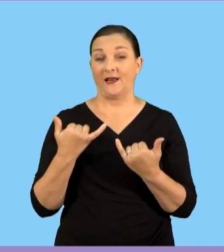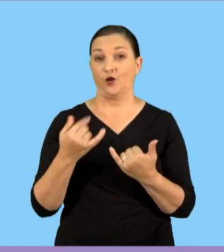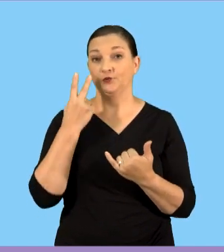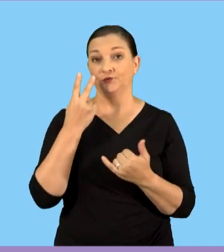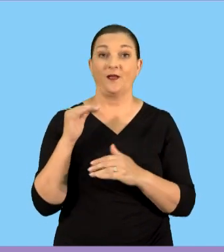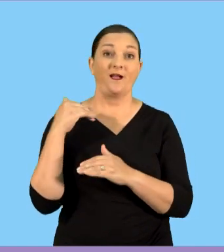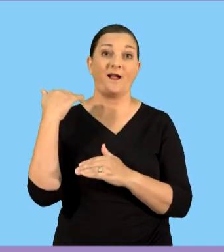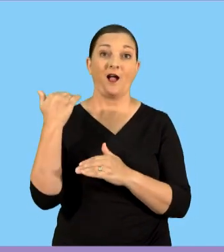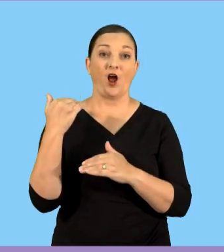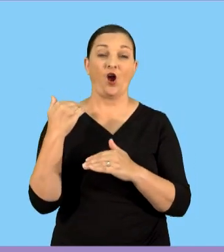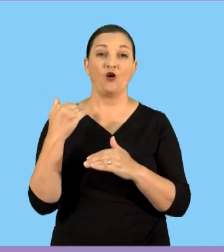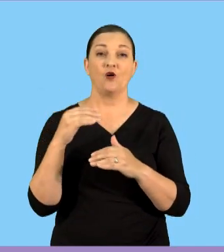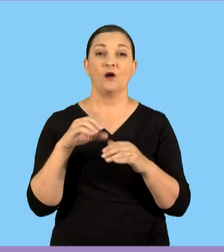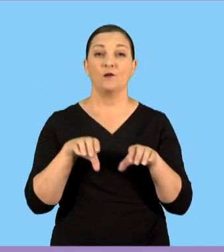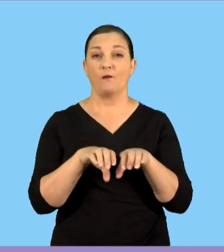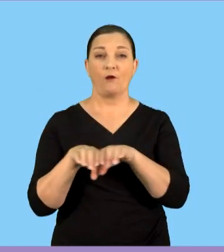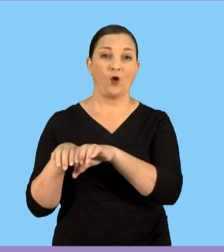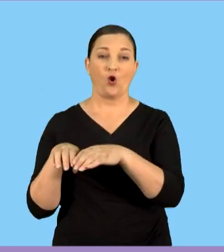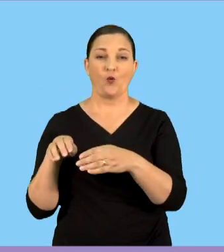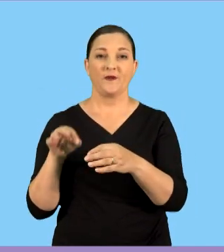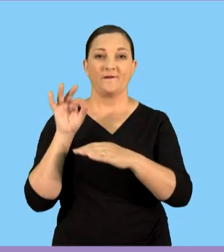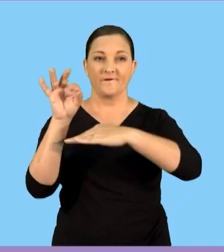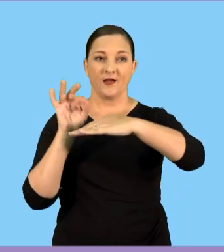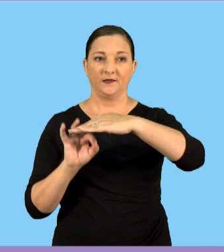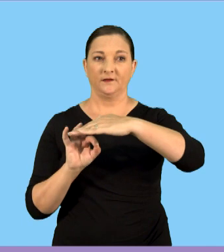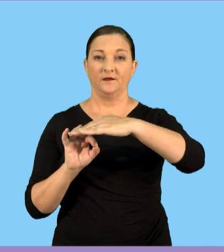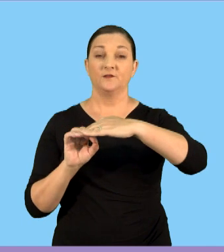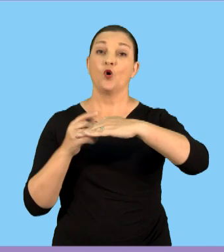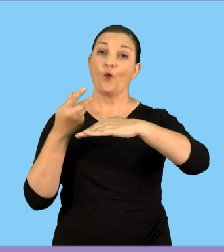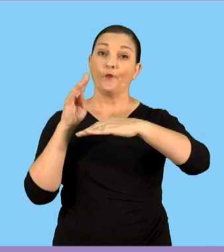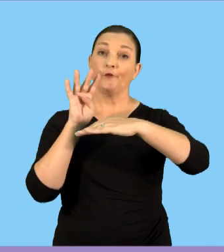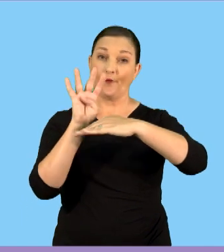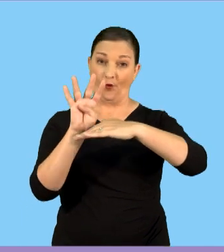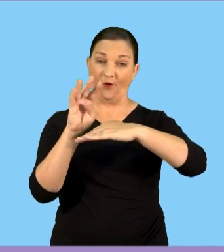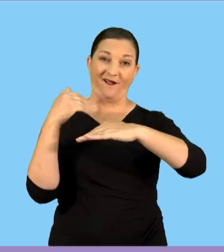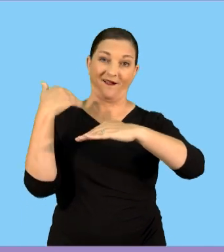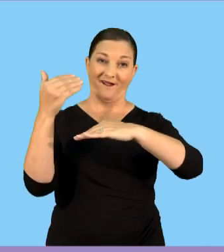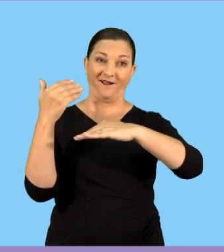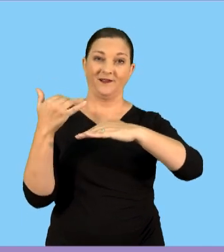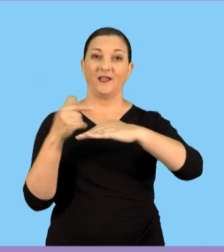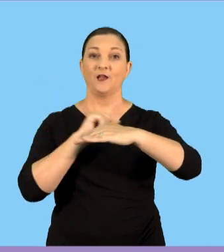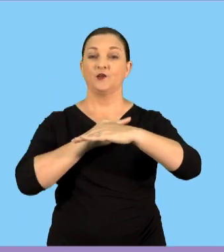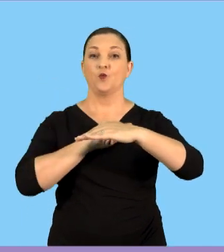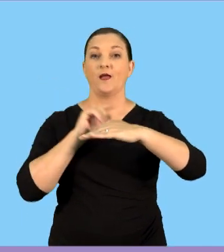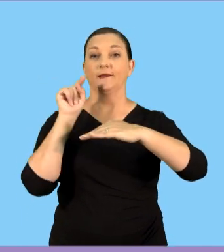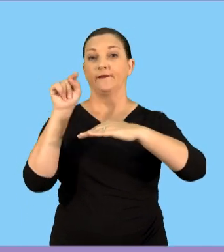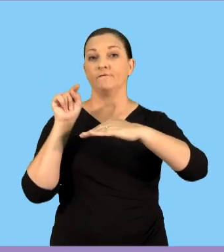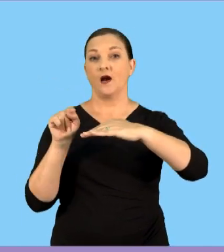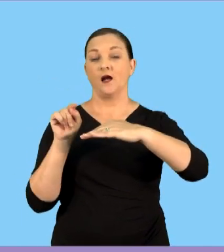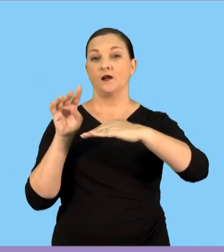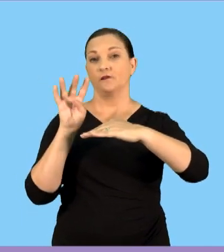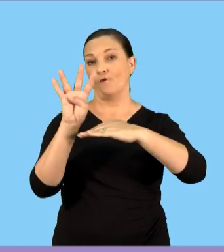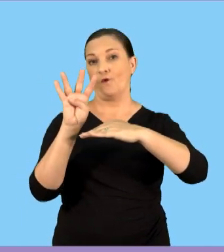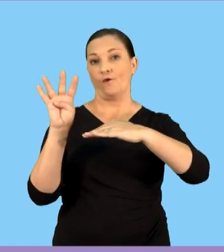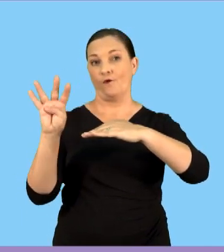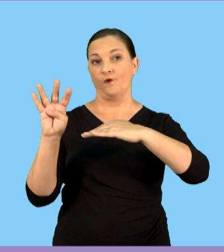simplest form. And we do that by finding the highest common factor. And the highest common factor between 4 and 12 is 4. So we